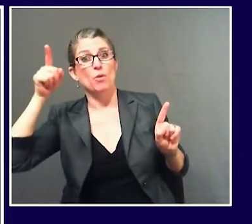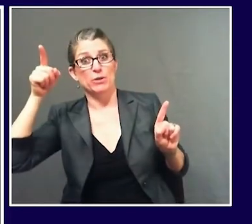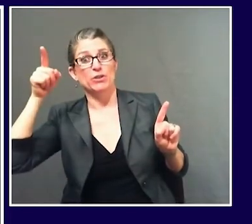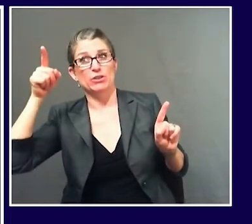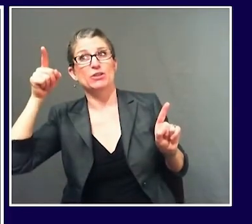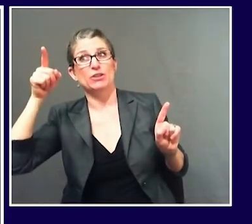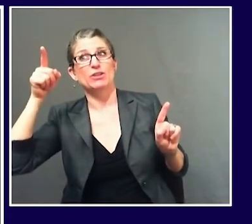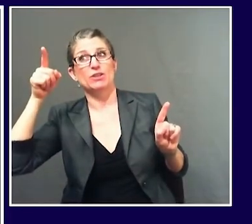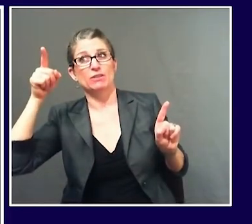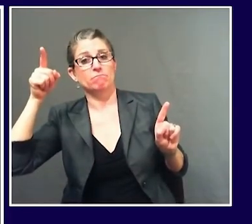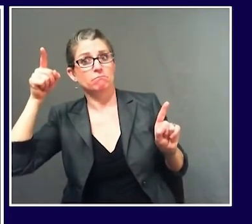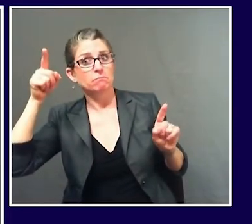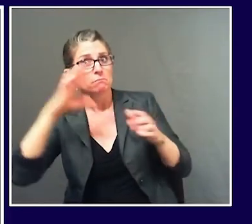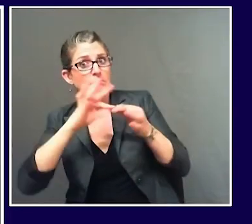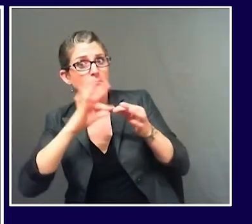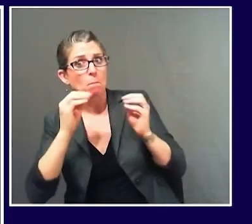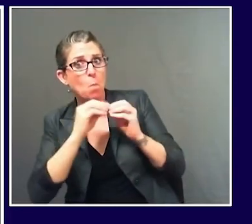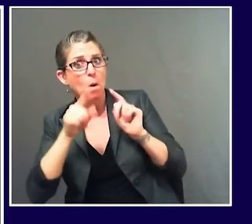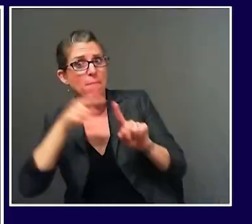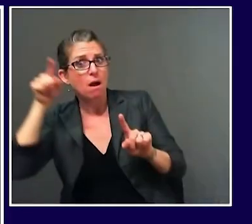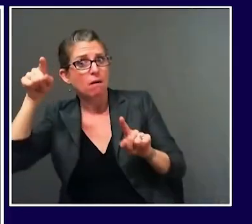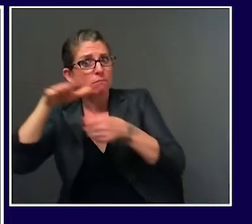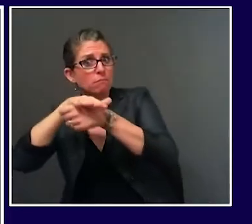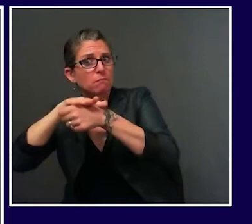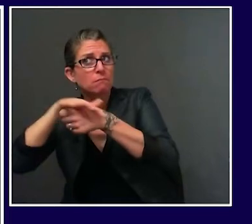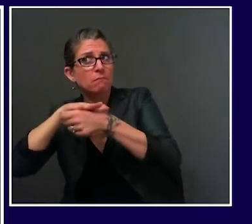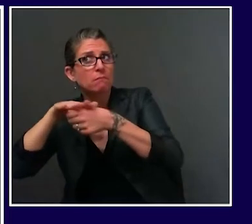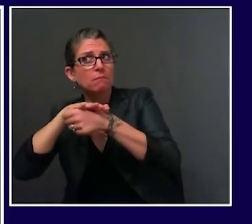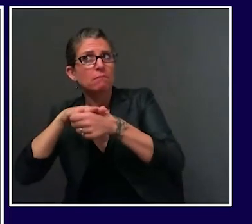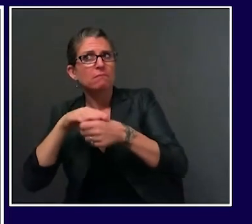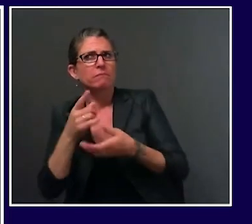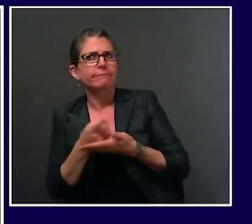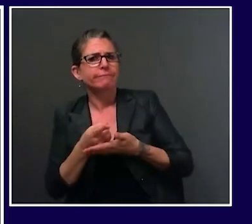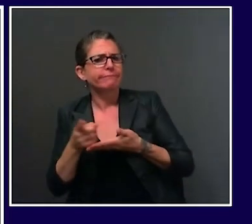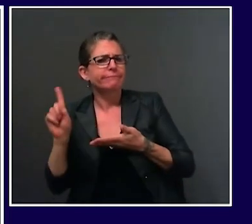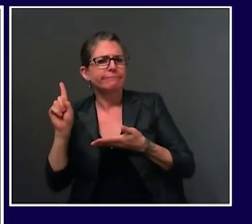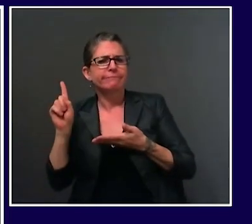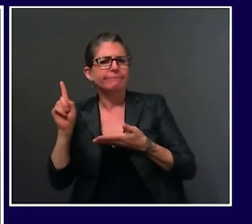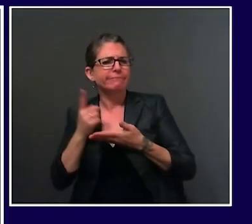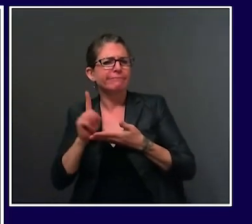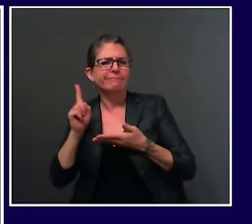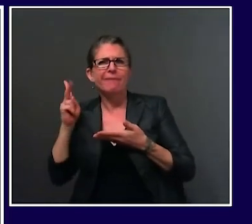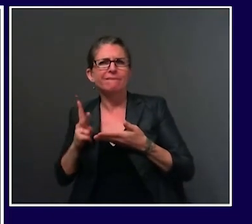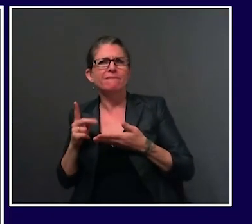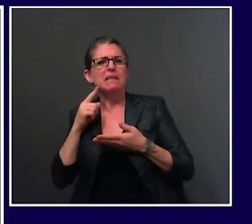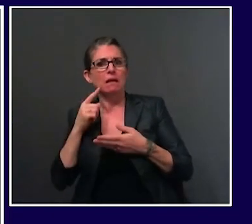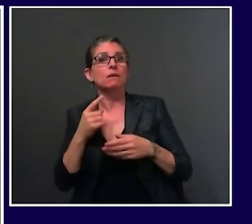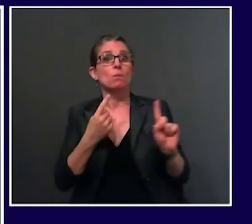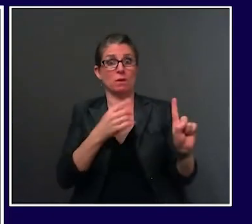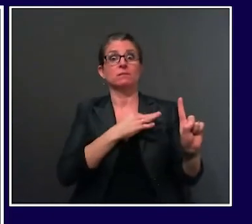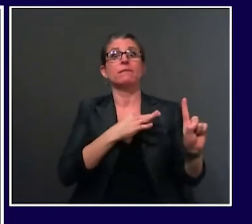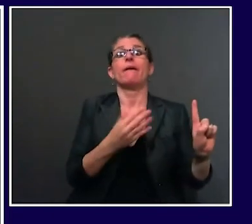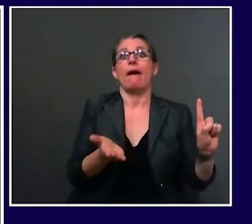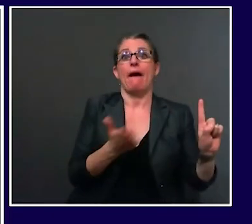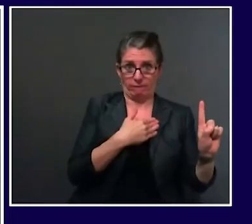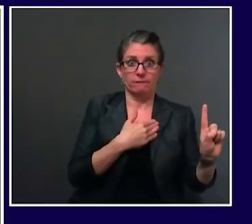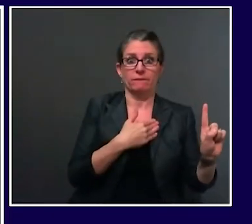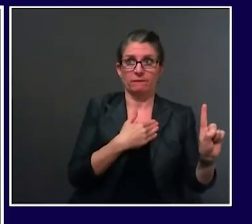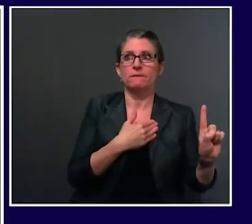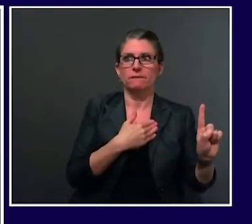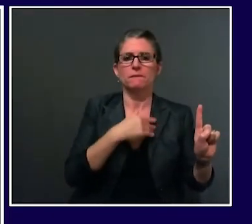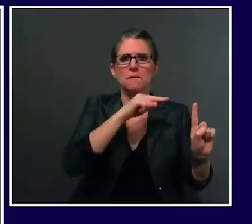ago, an employee was identified as testing positive. But since then, there have been questions about whether or